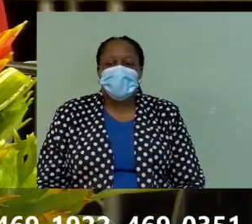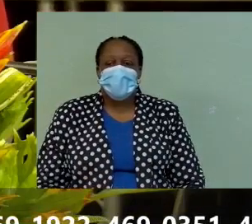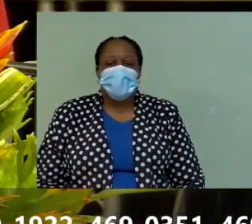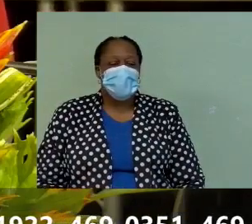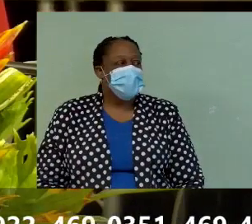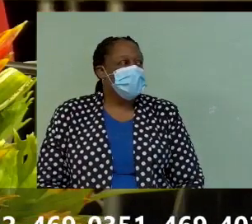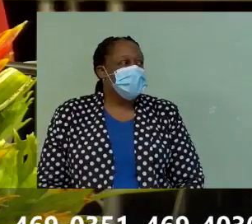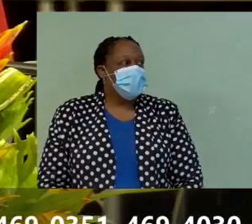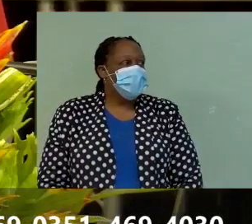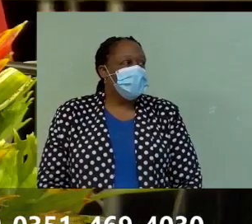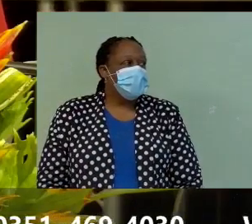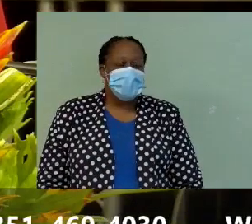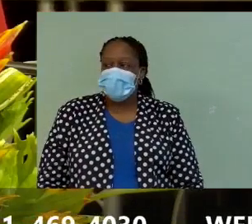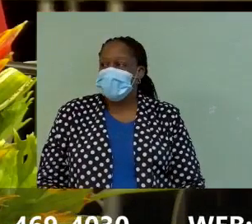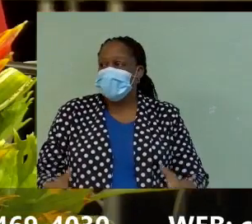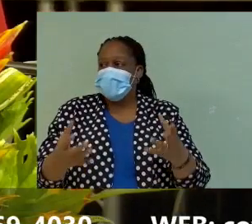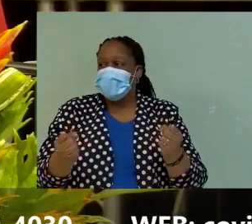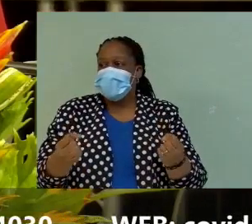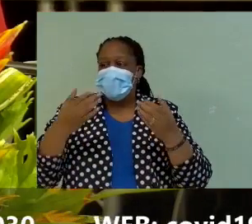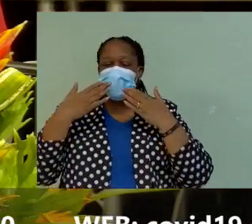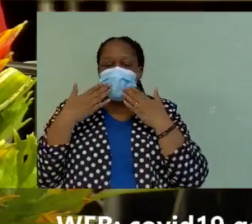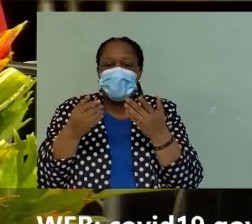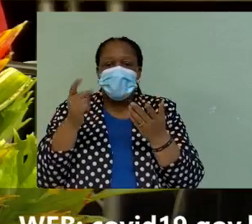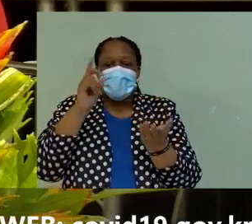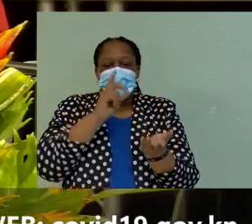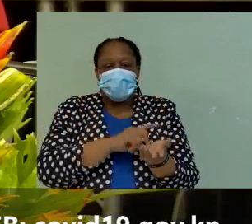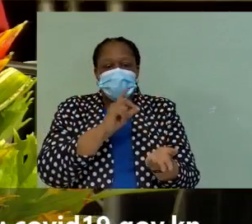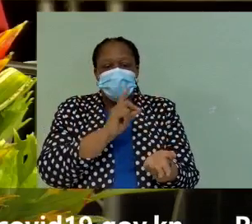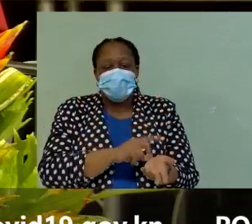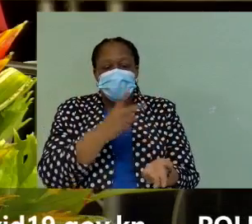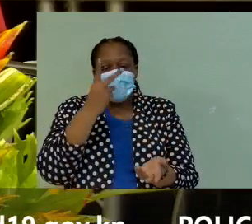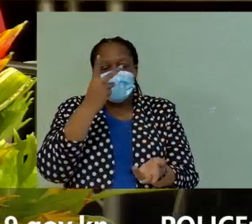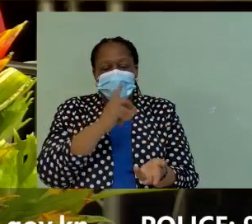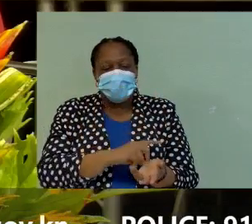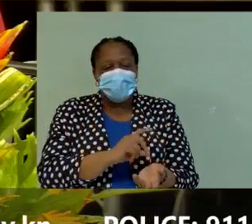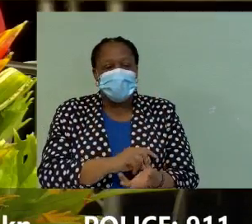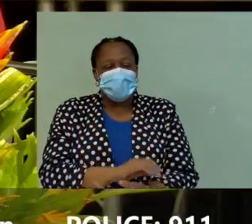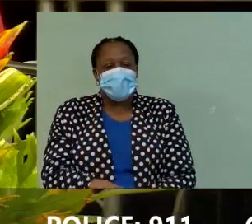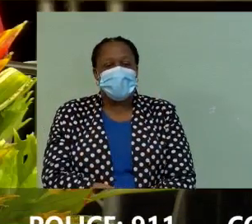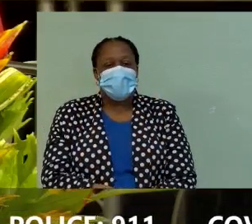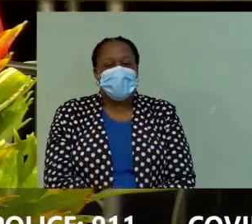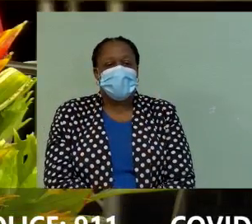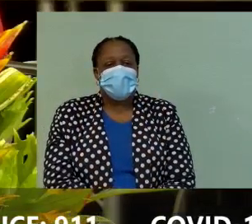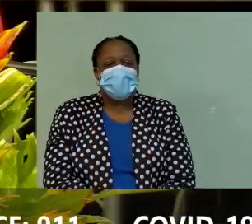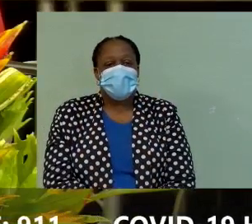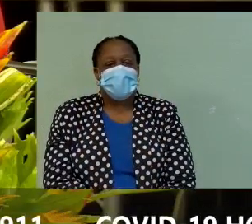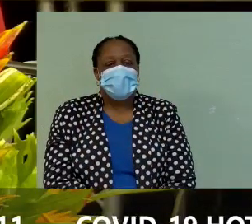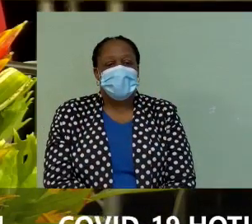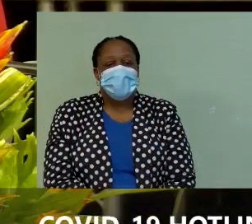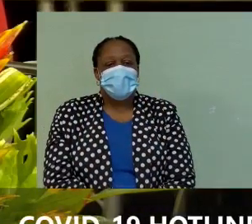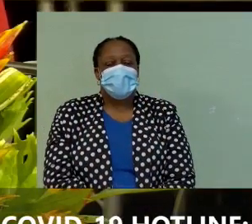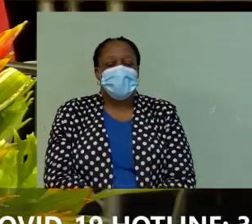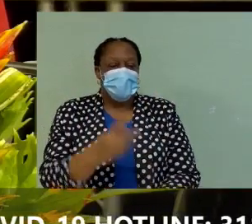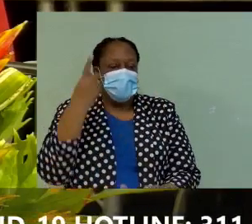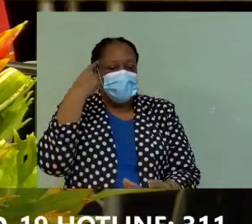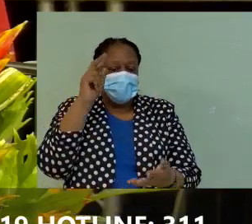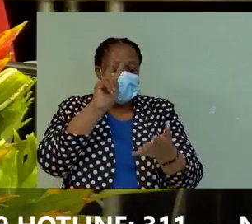Development. We also thank Dr. Cameron Wilkinson for reading that powerful